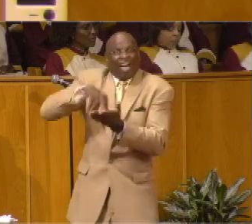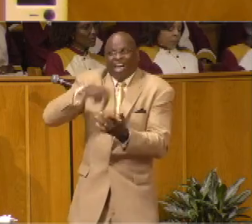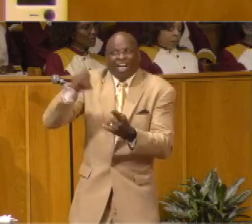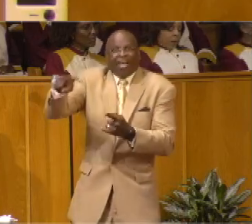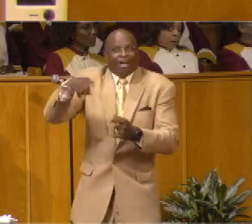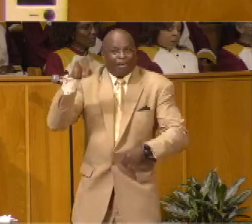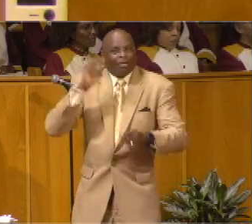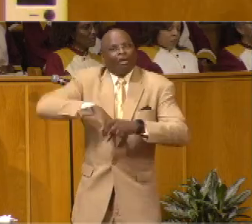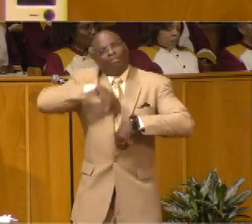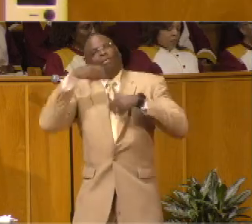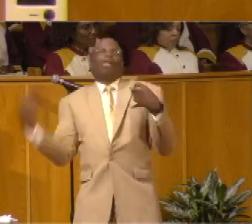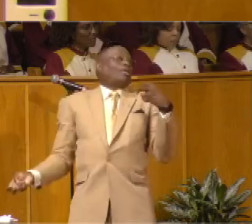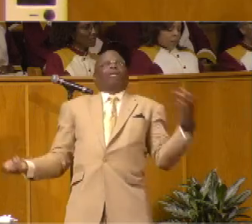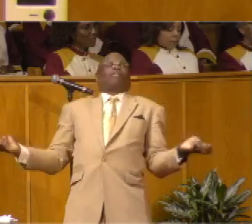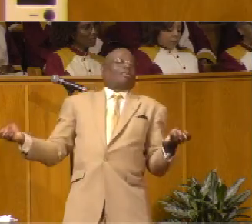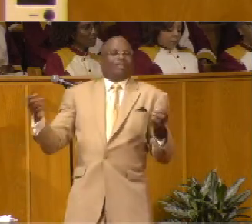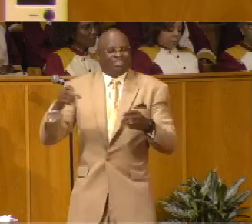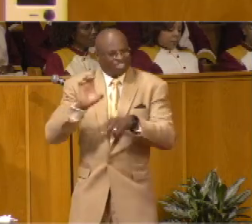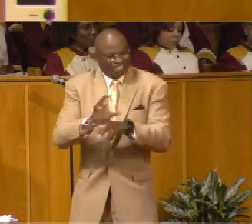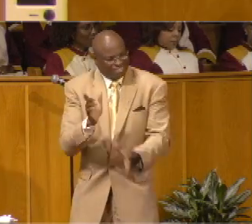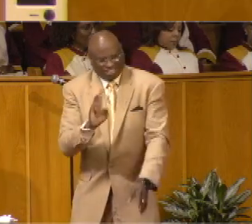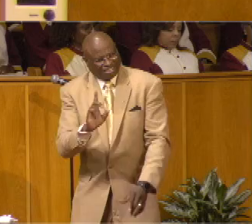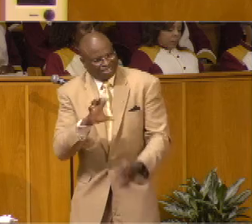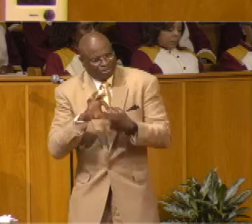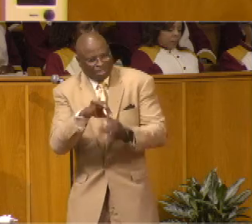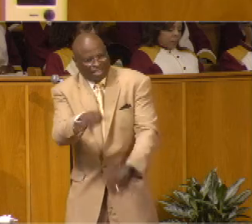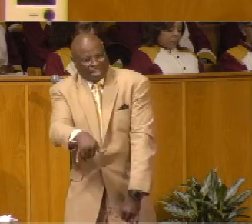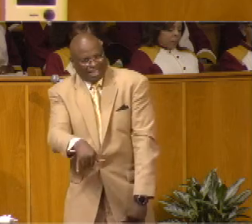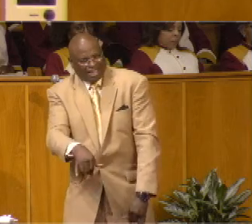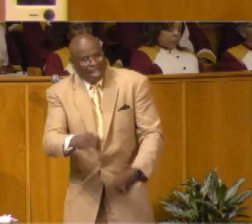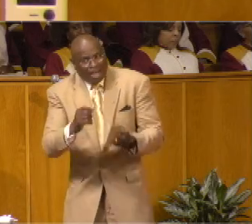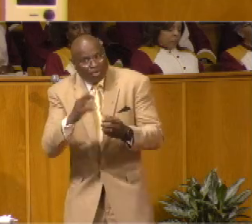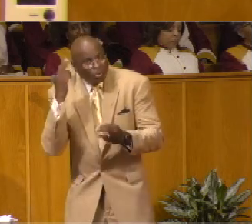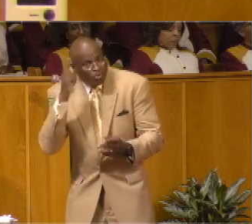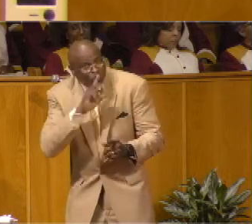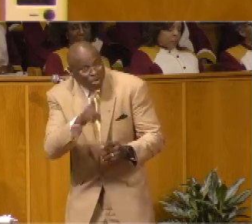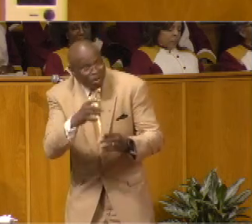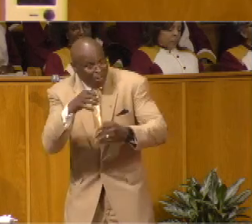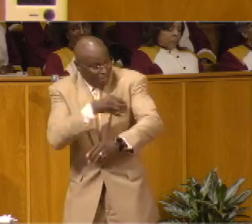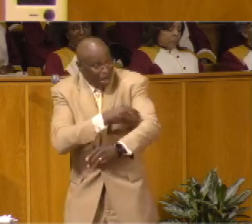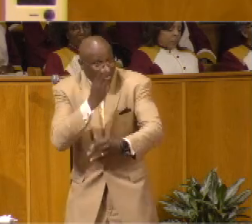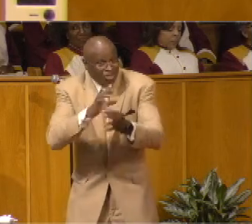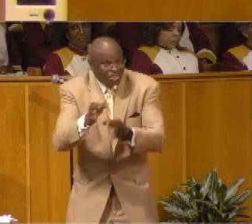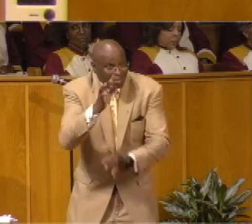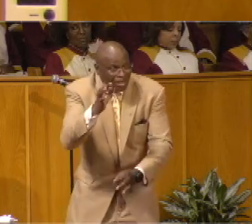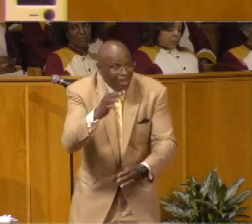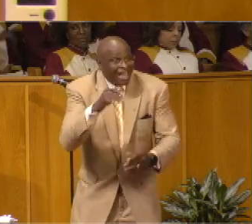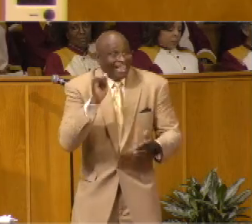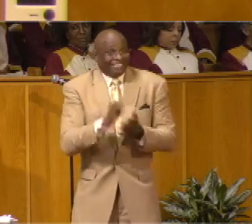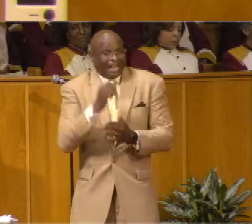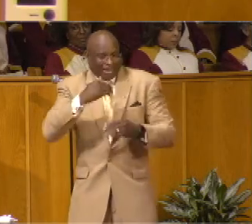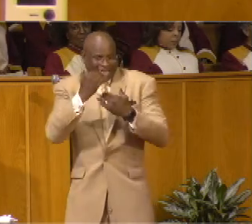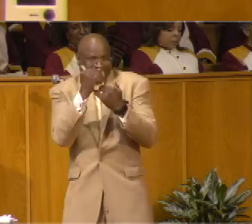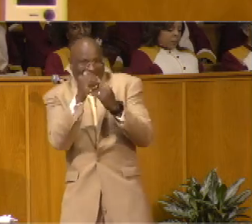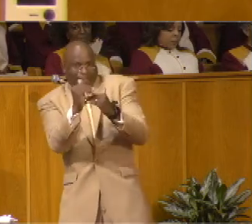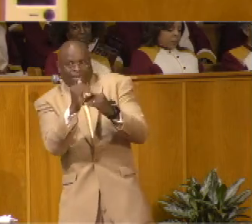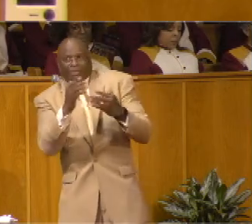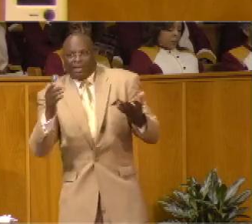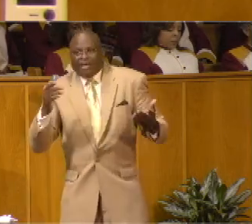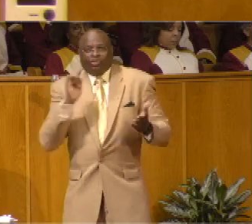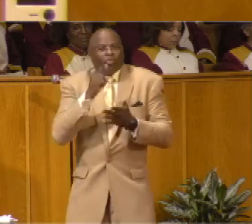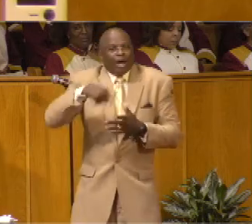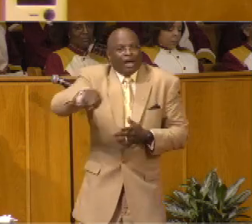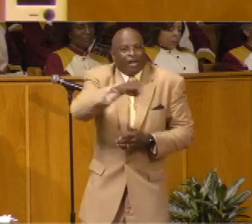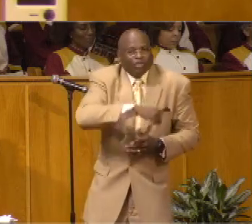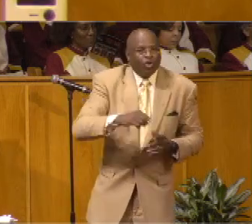people pass out at the altar. The reality is that the true power of the Holy Spirit is not limited to what